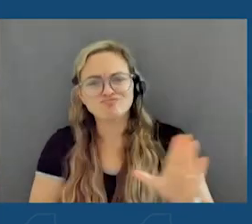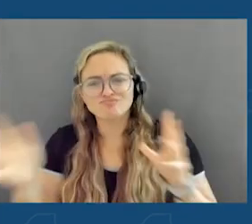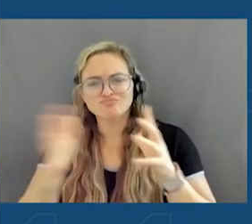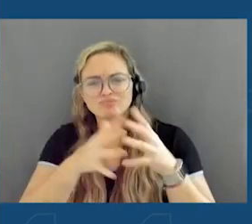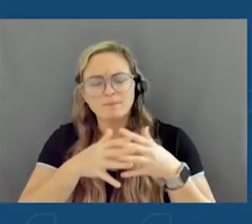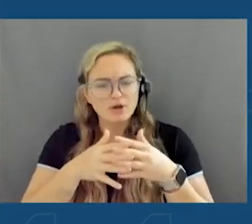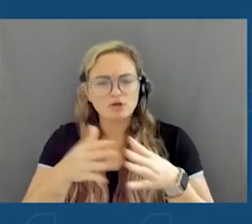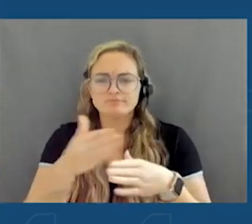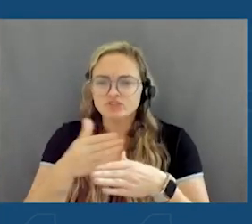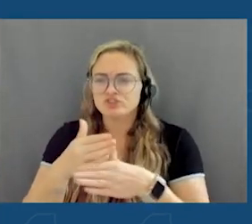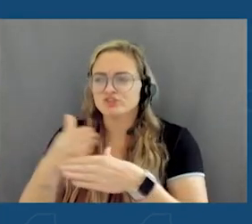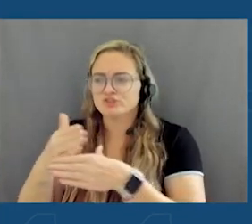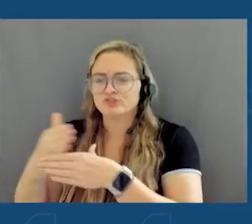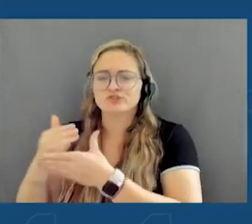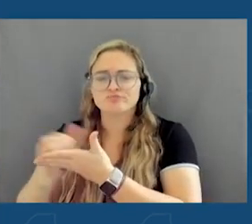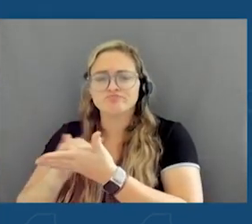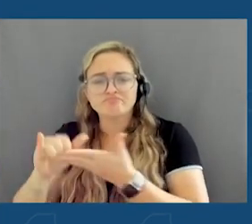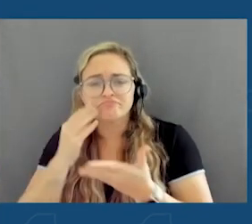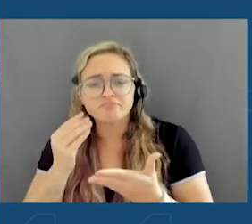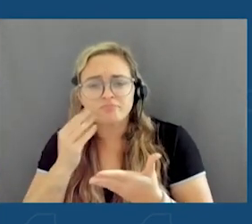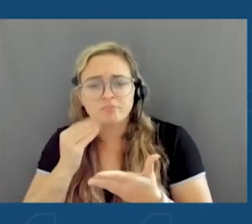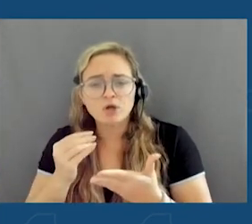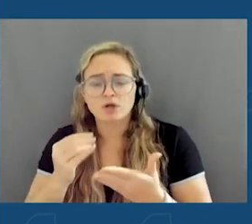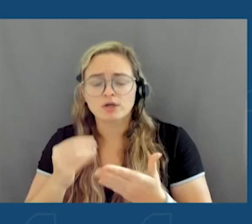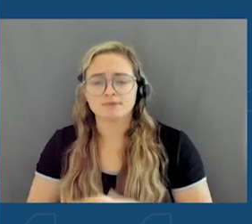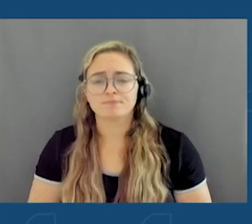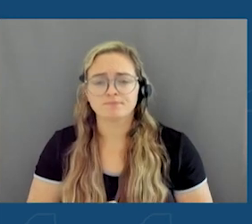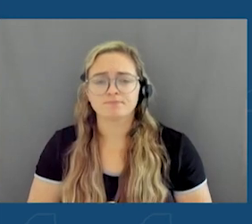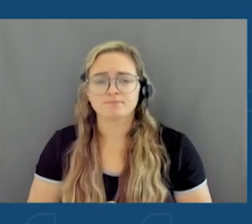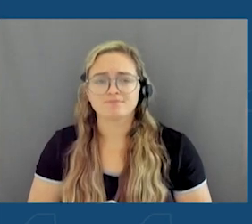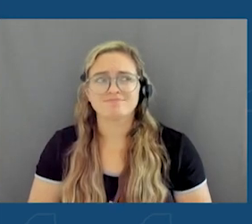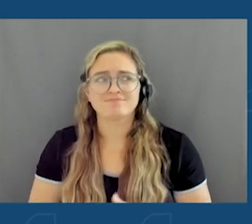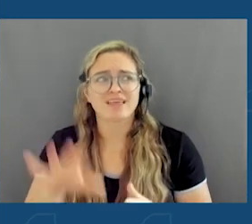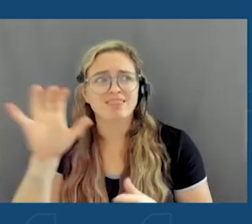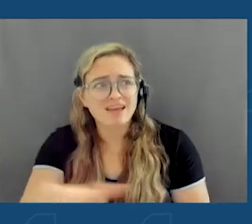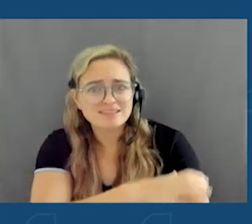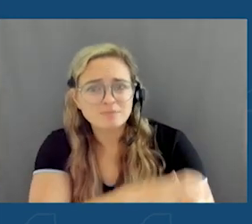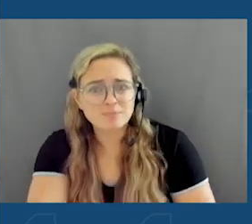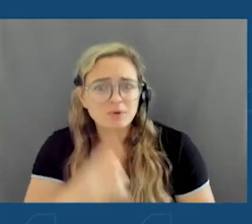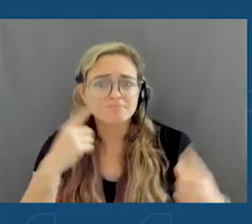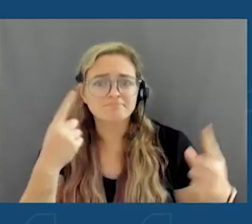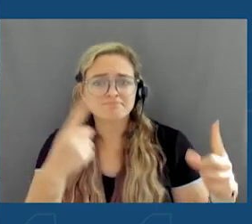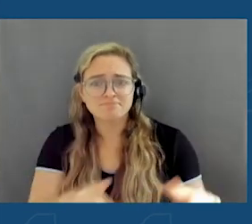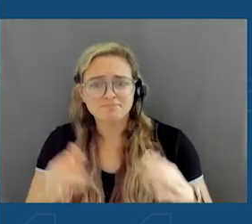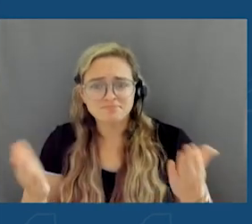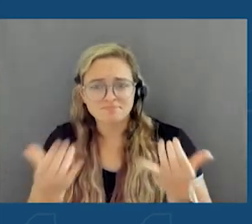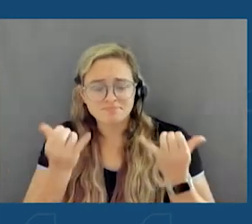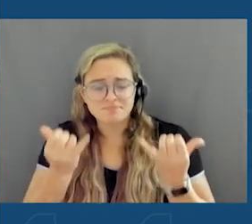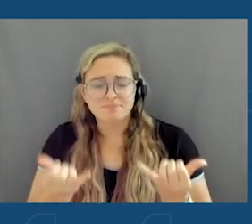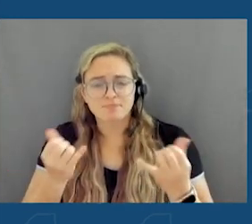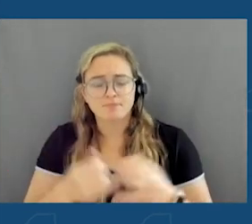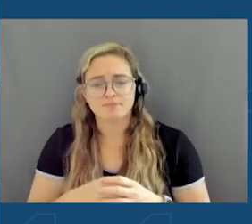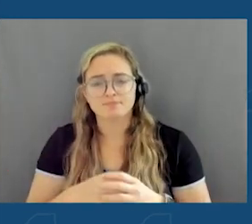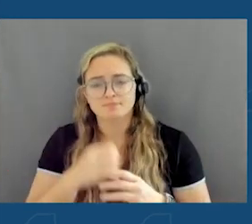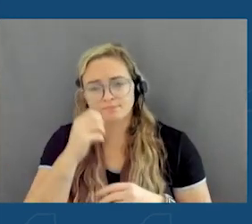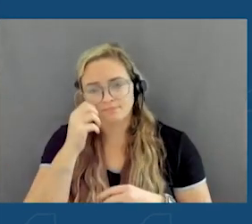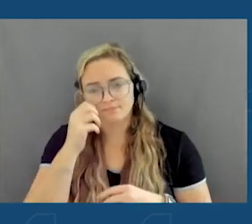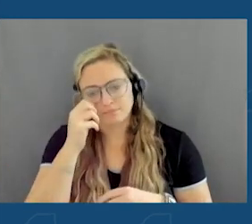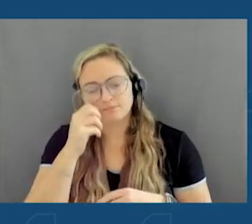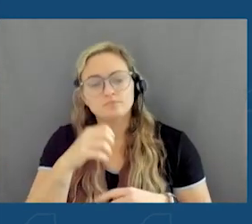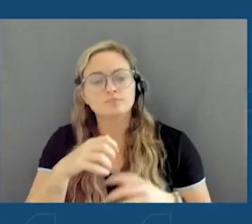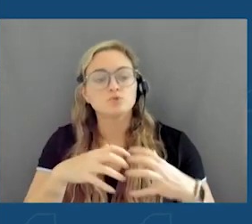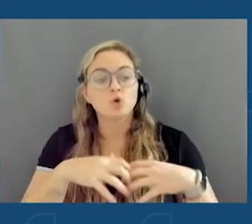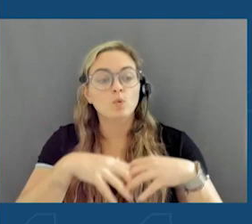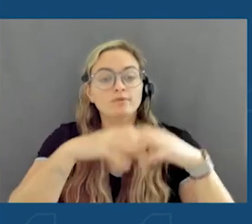sharing the New York experience that they came from. That's the power of what's unfolding here today. So we're breaking ground on the